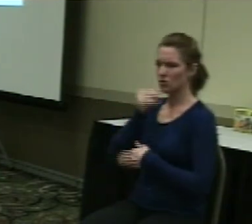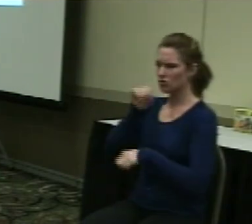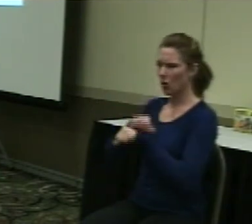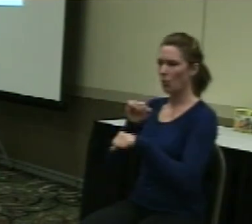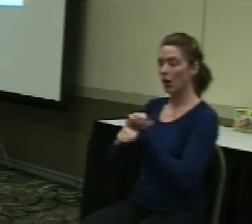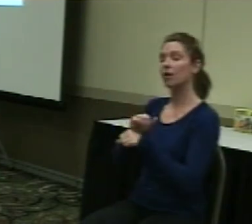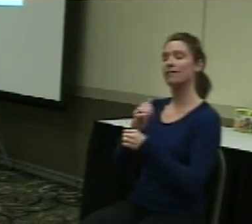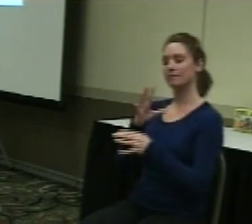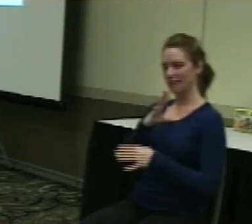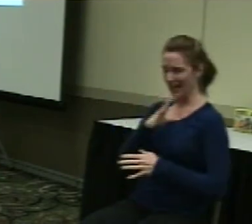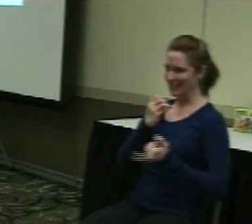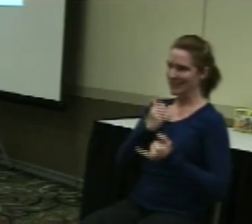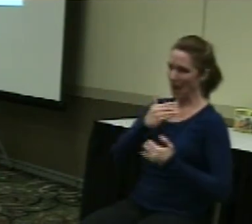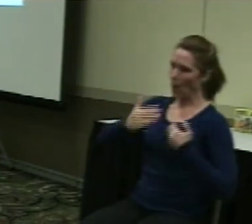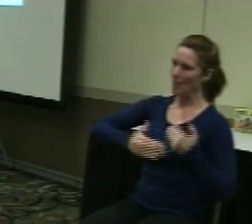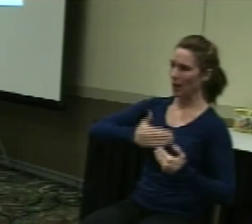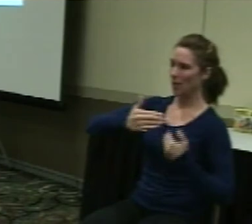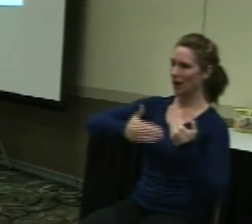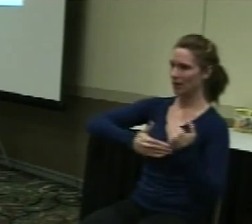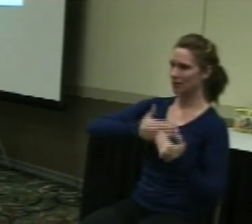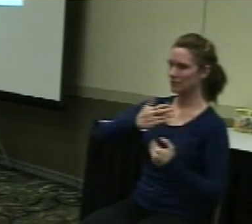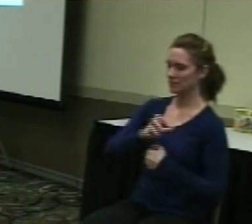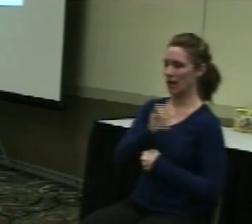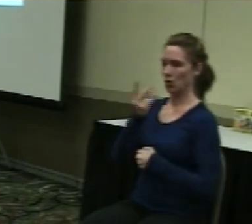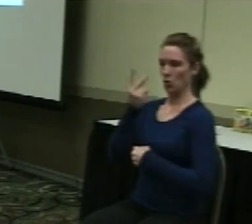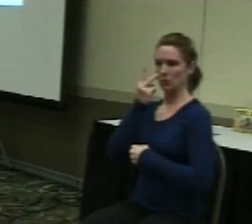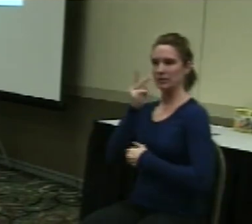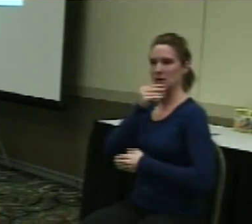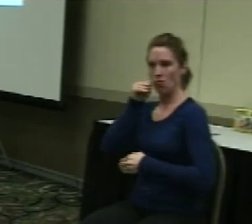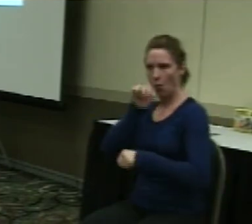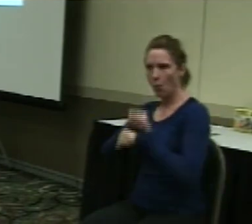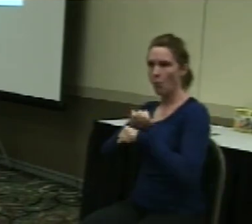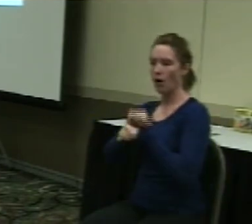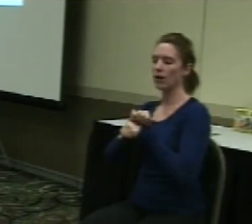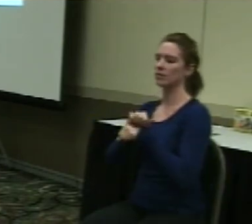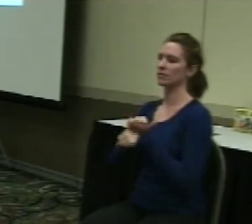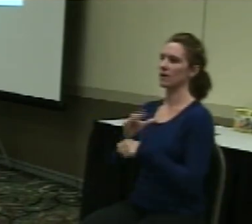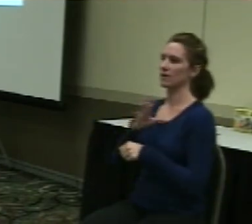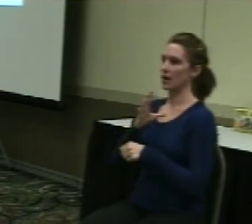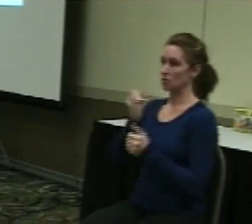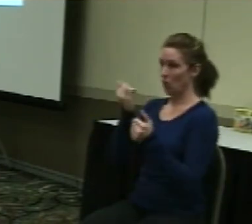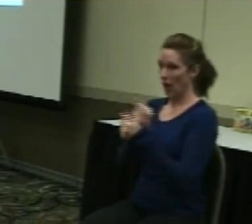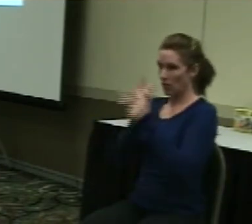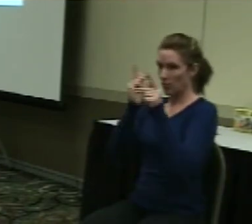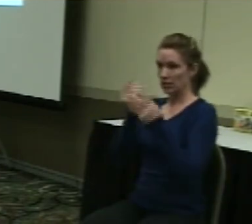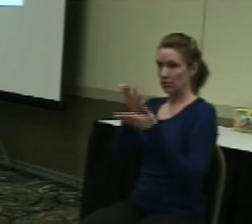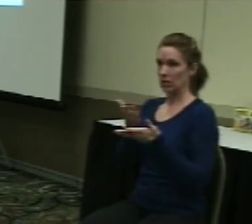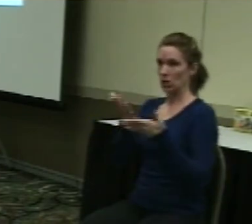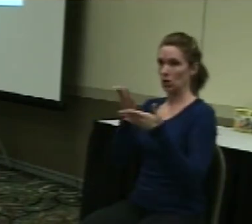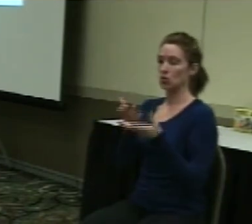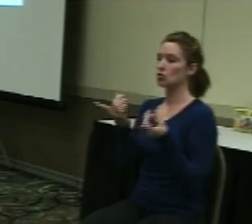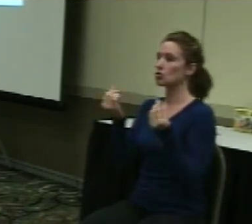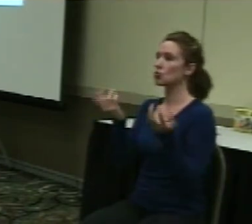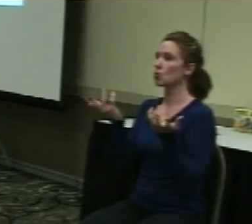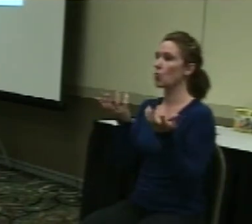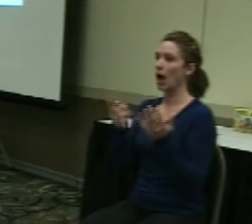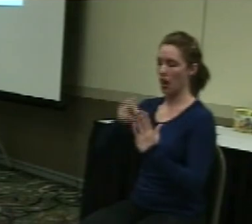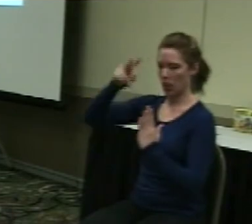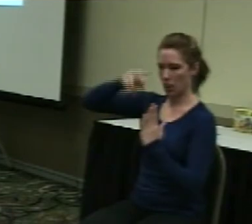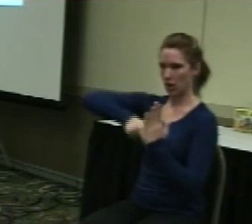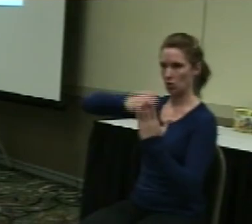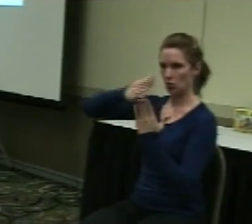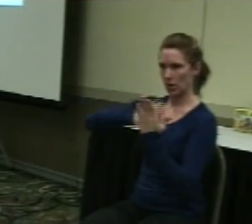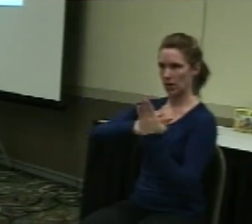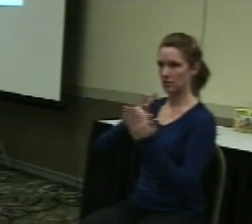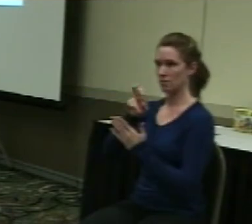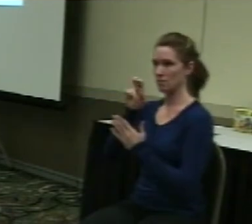progress. I don't see this child's homework. So every person in here, all you're doing is you're looking down through that list of